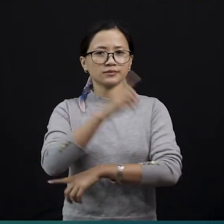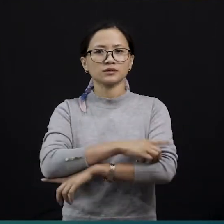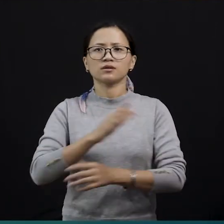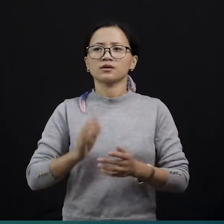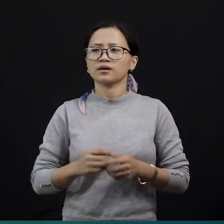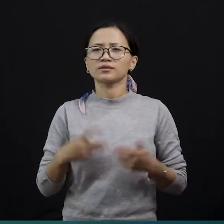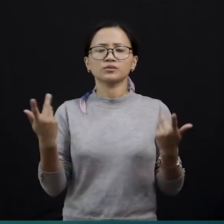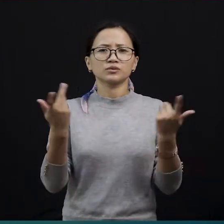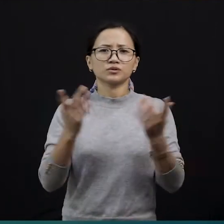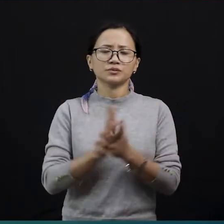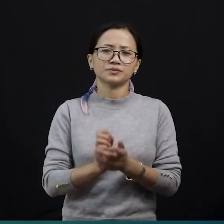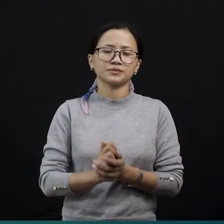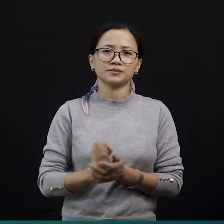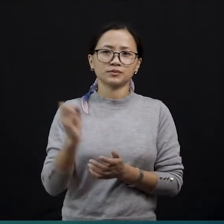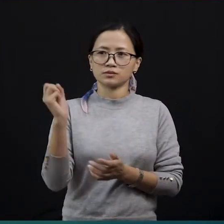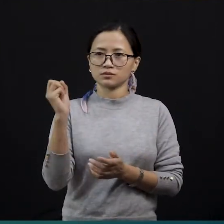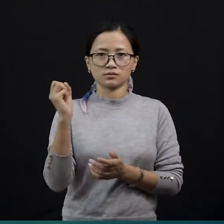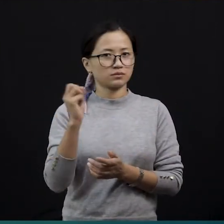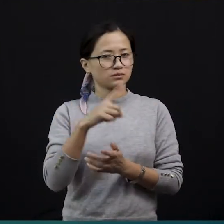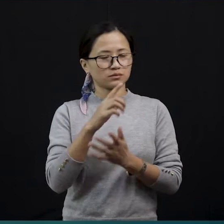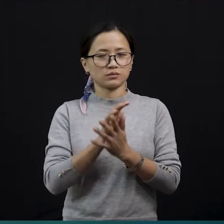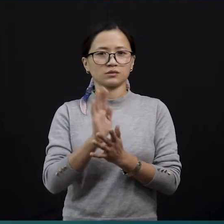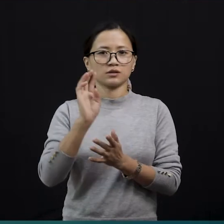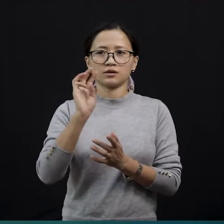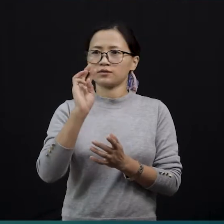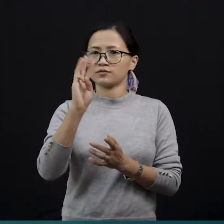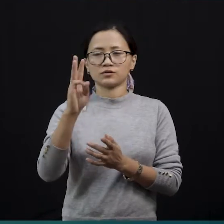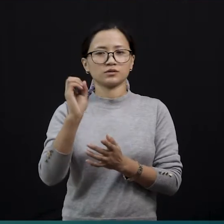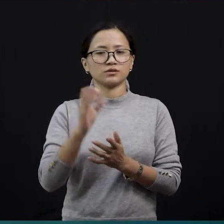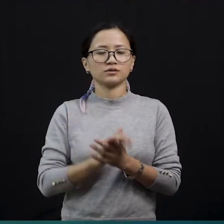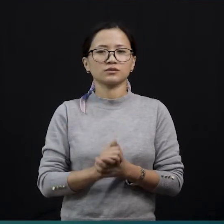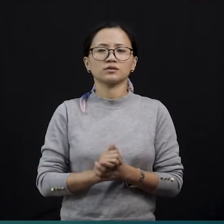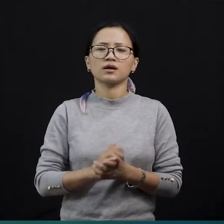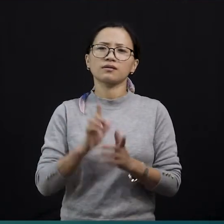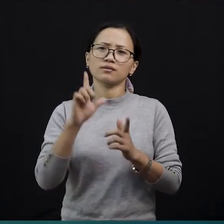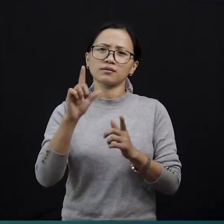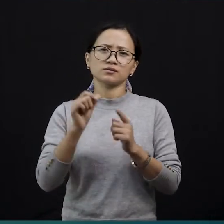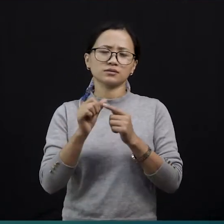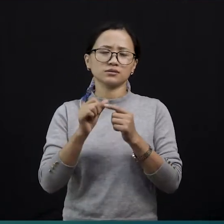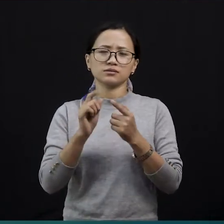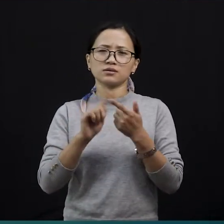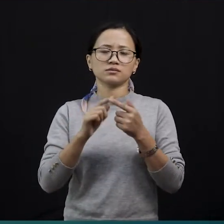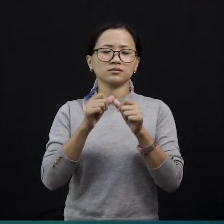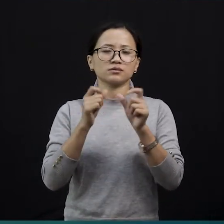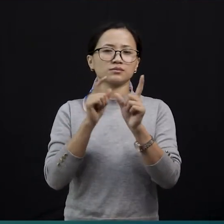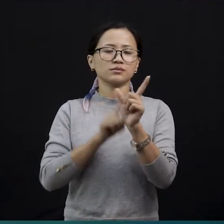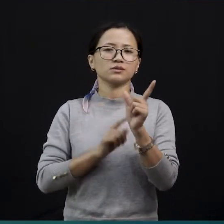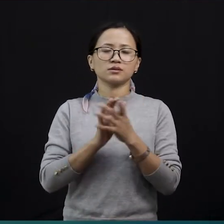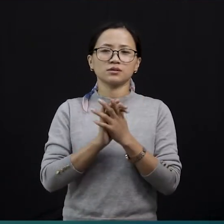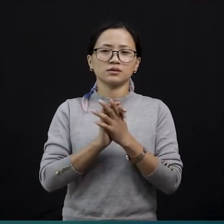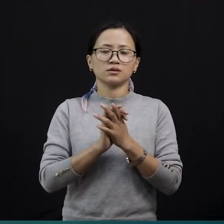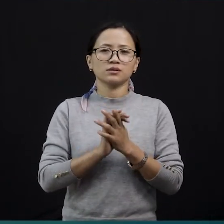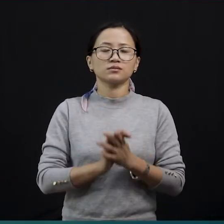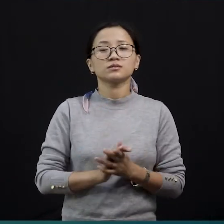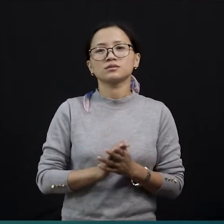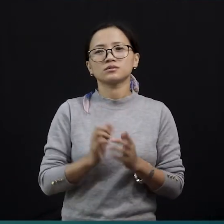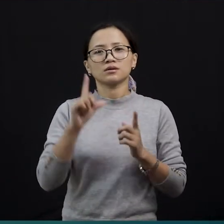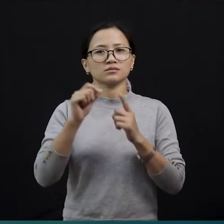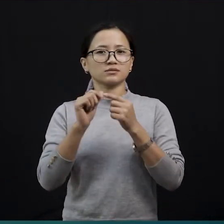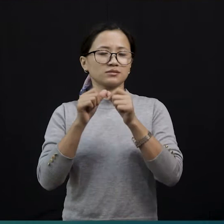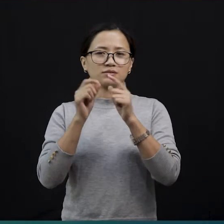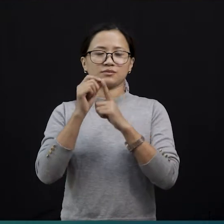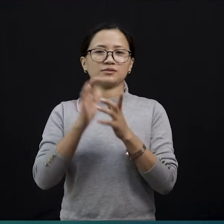30 days, right, during the year of leap year, February, how many days it have, and then